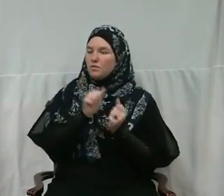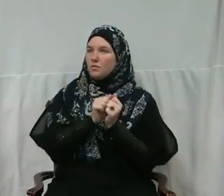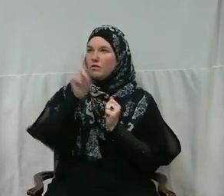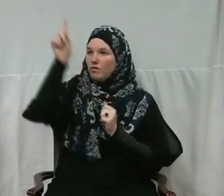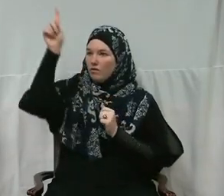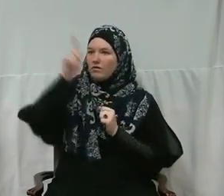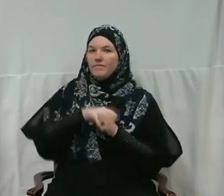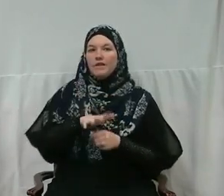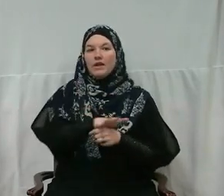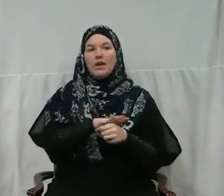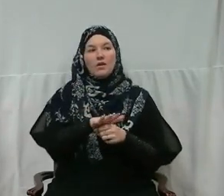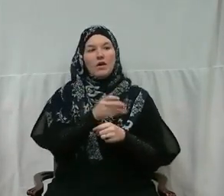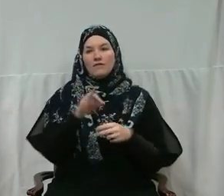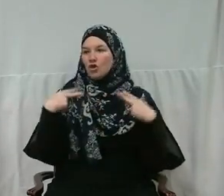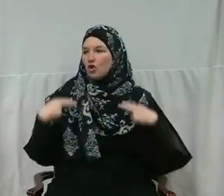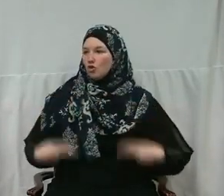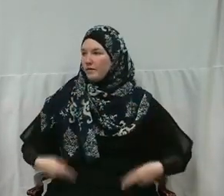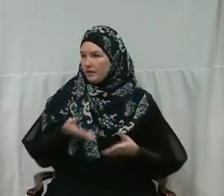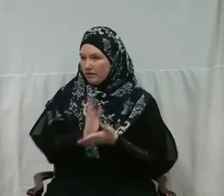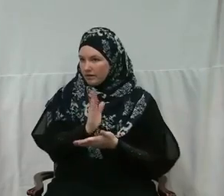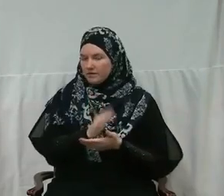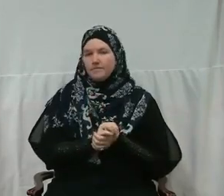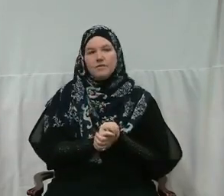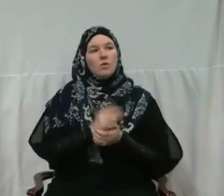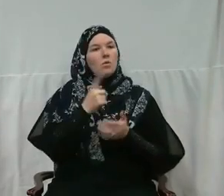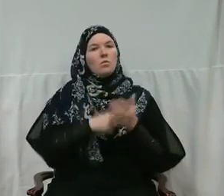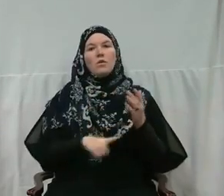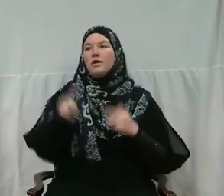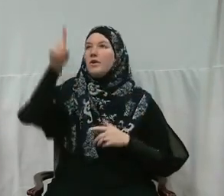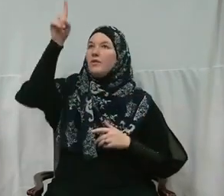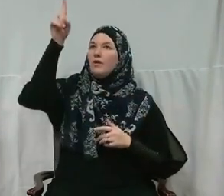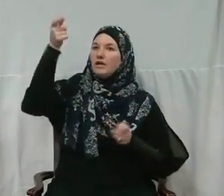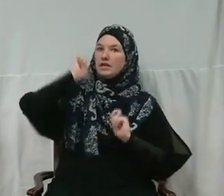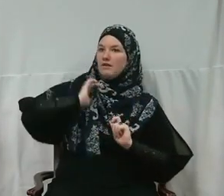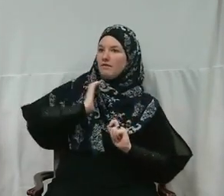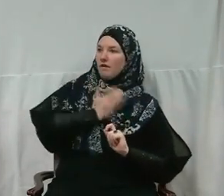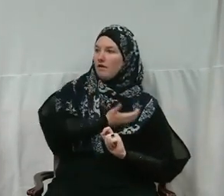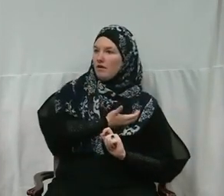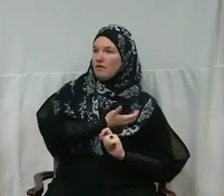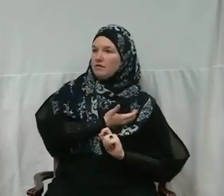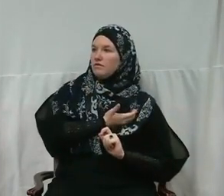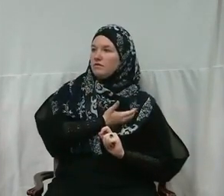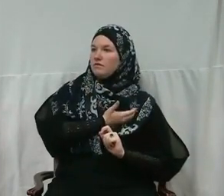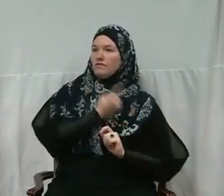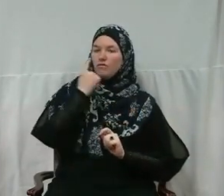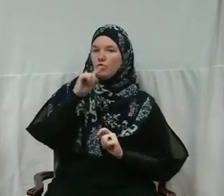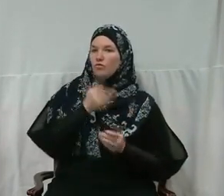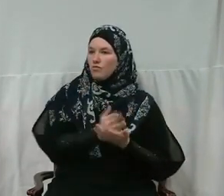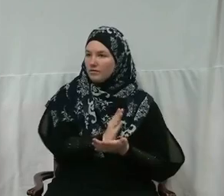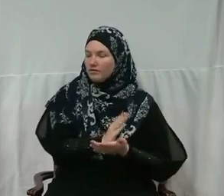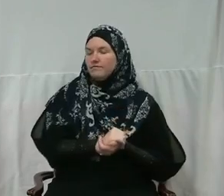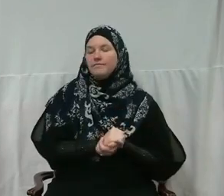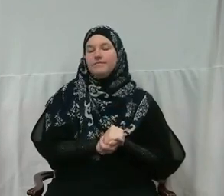the area of human rights. What did Allah give us of rights?